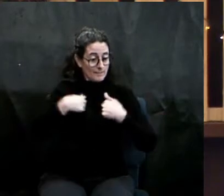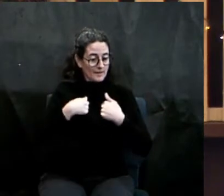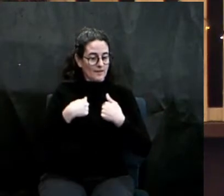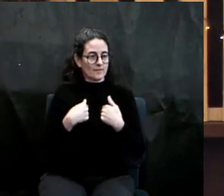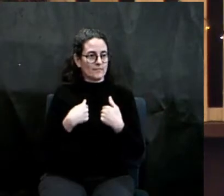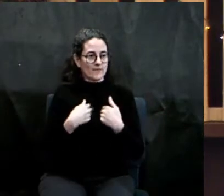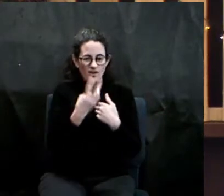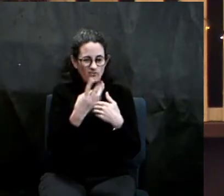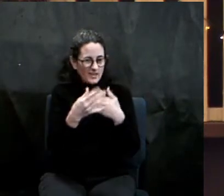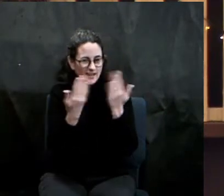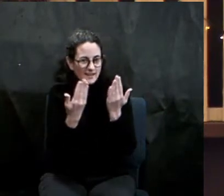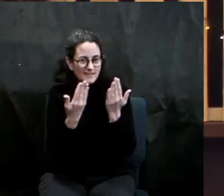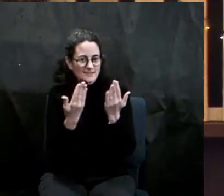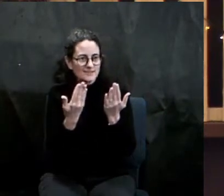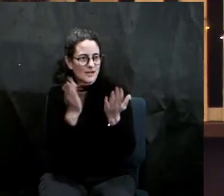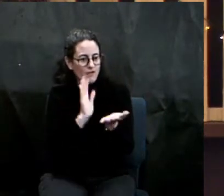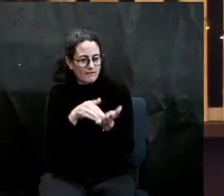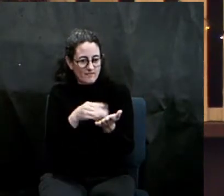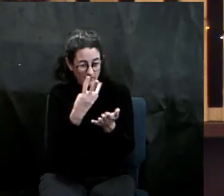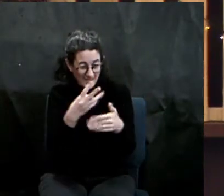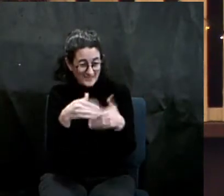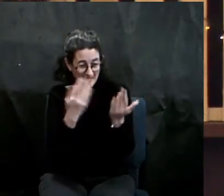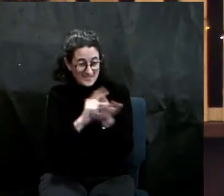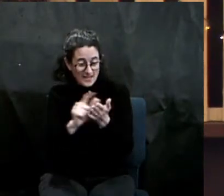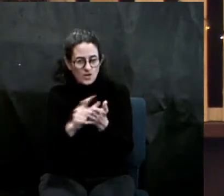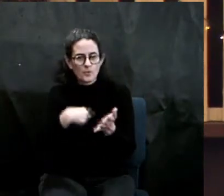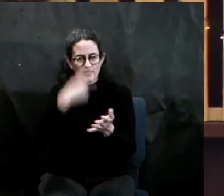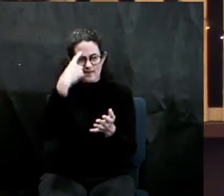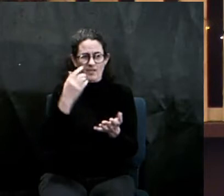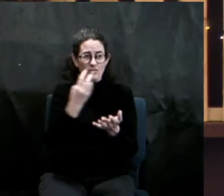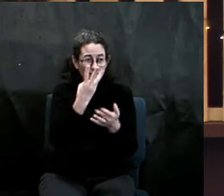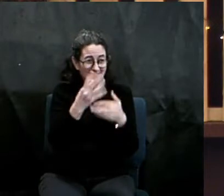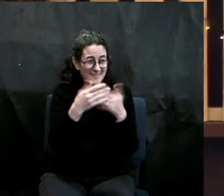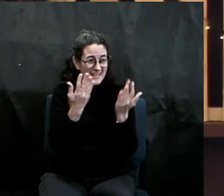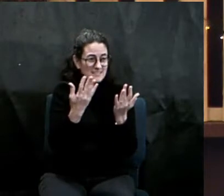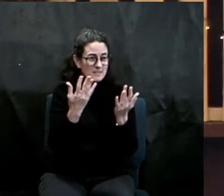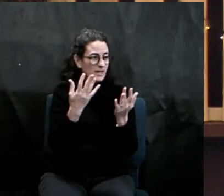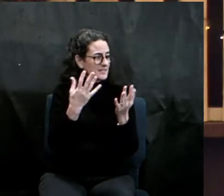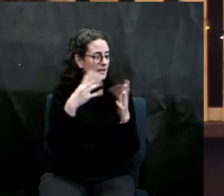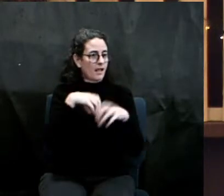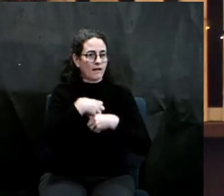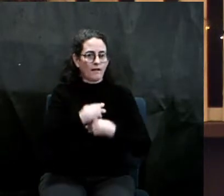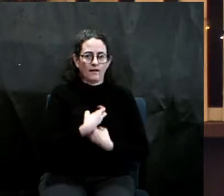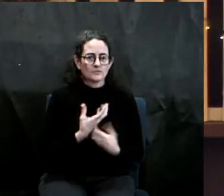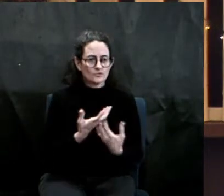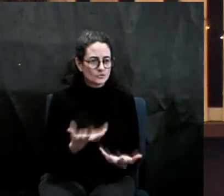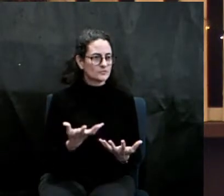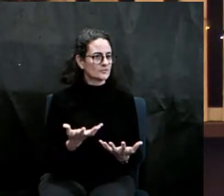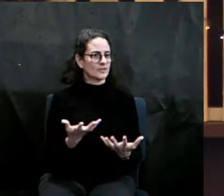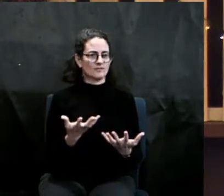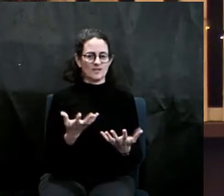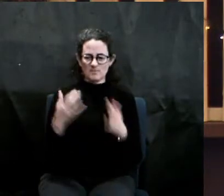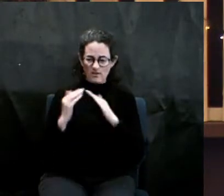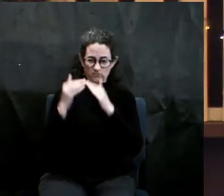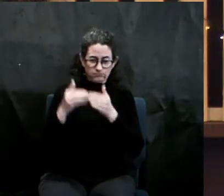think that he would need longer than that to recover from the arduous journey that he's just been on, but Paul is not one for wasting time. So